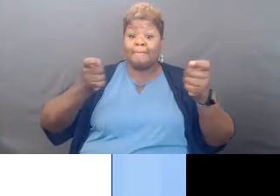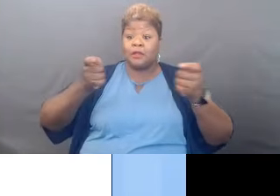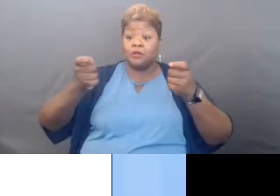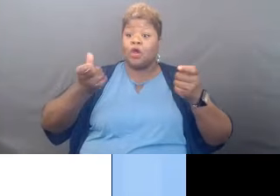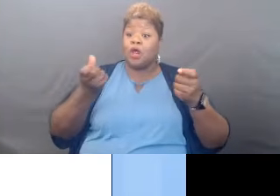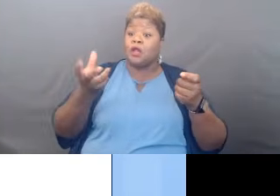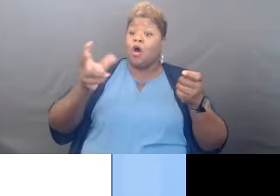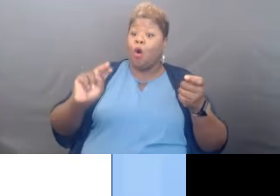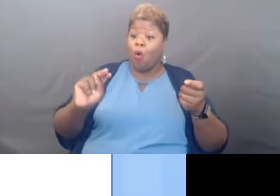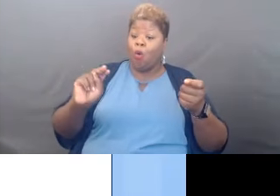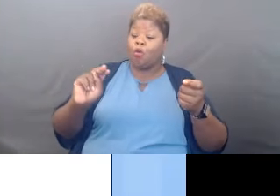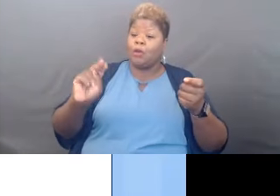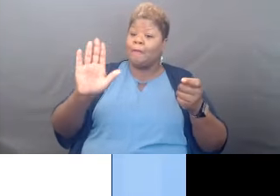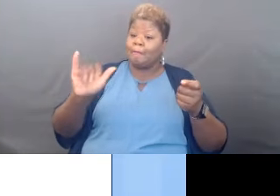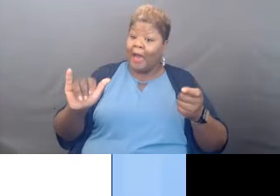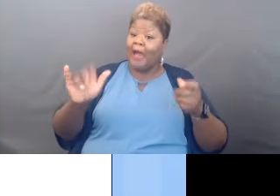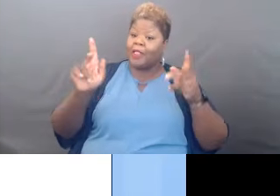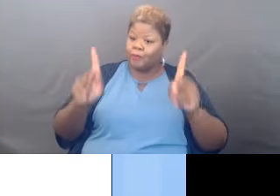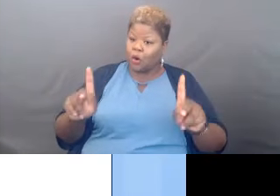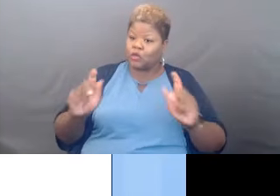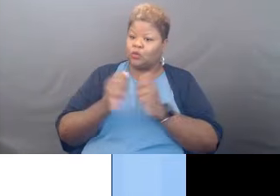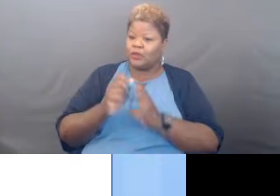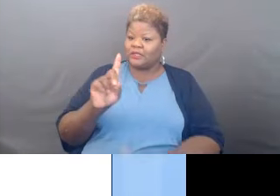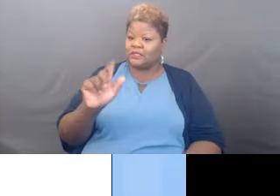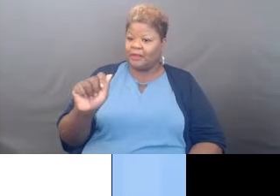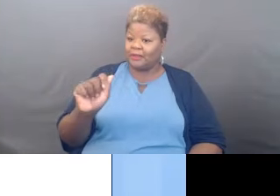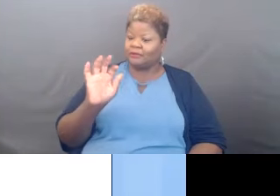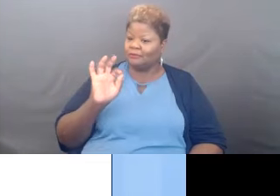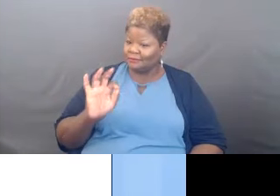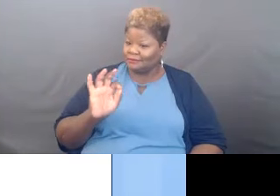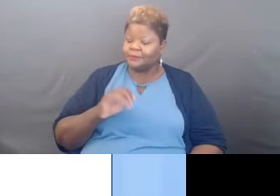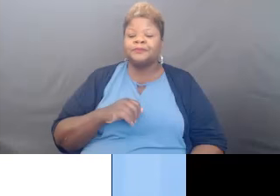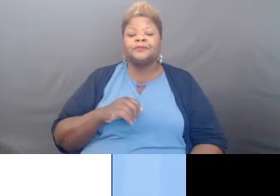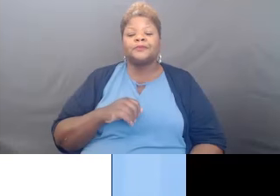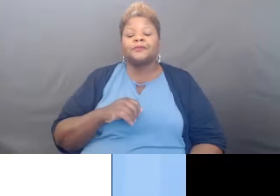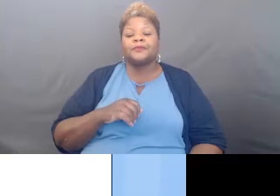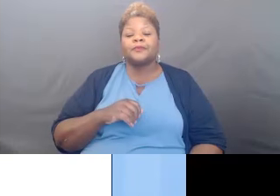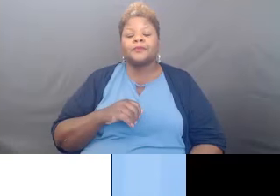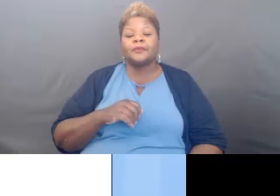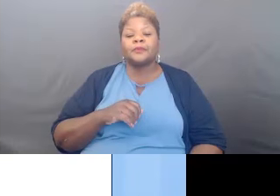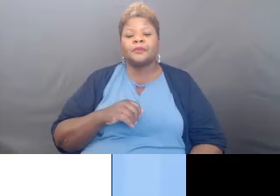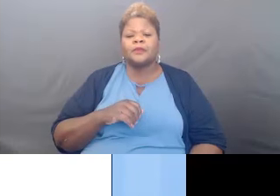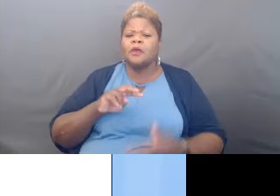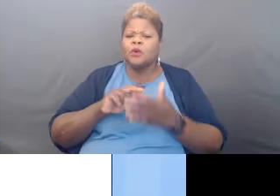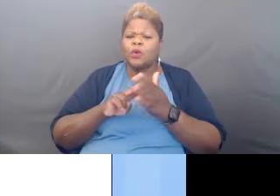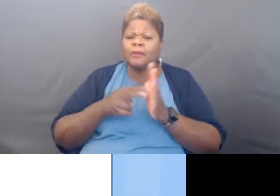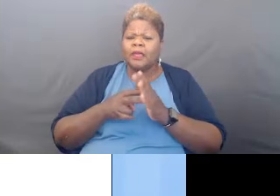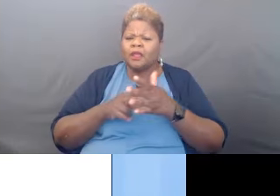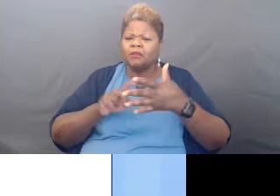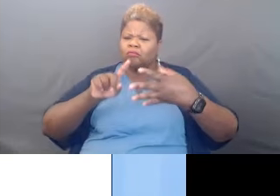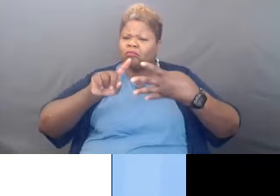the individual with a disability. So backing it up a little bit, if we say broader spending